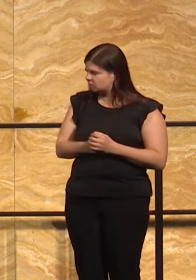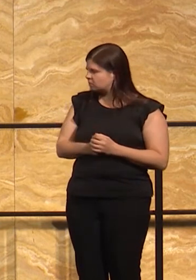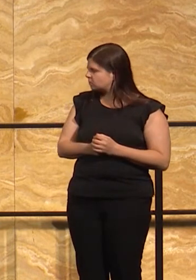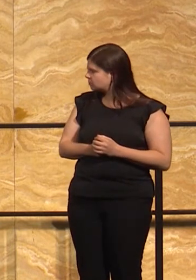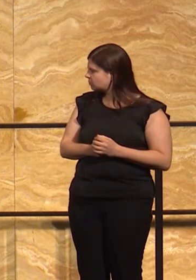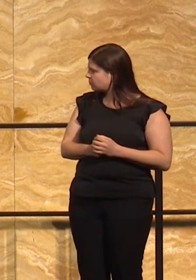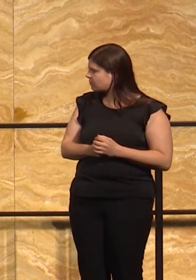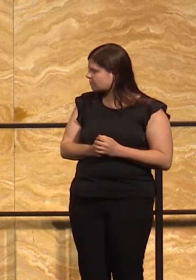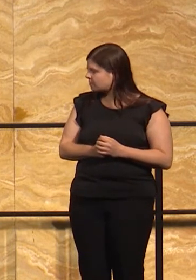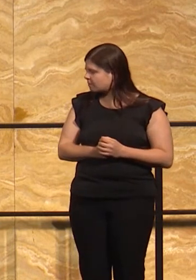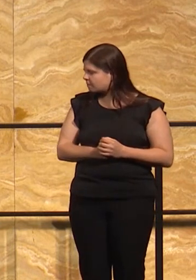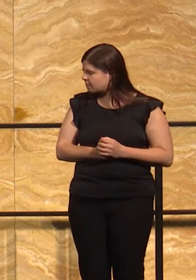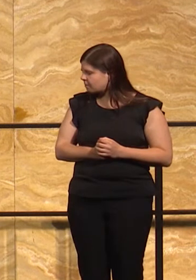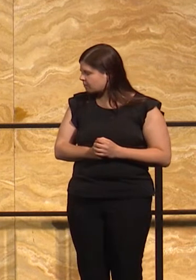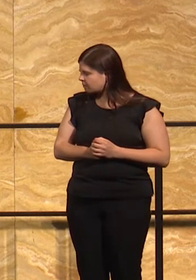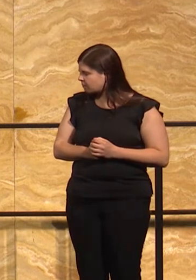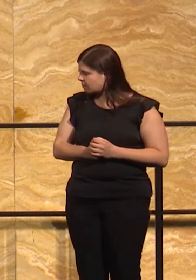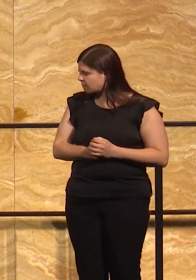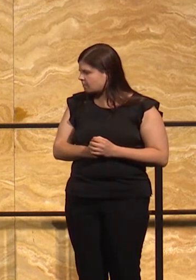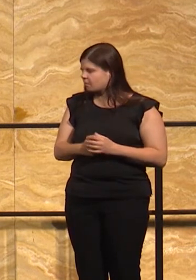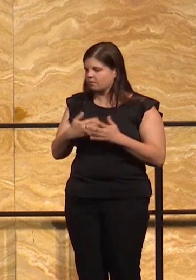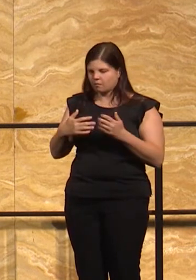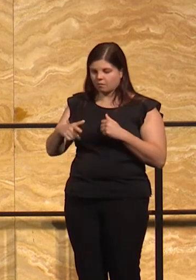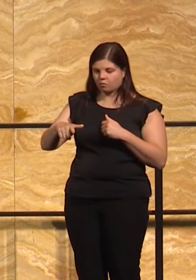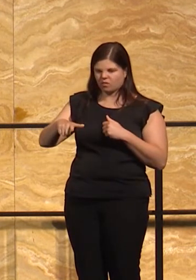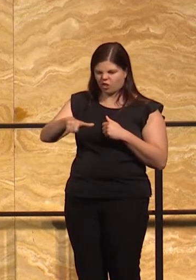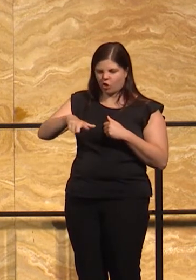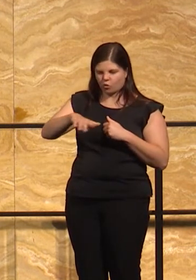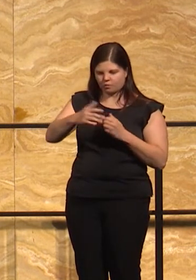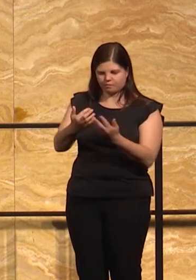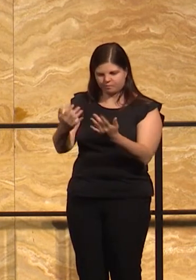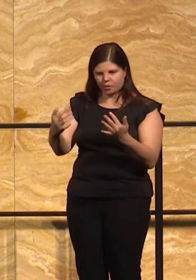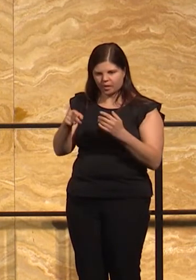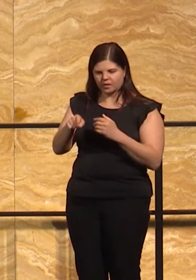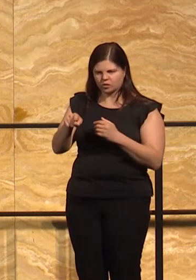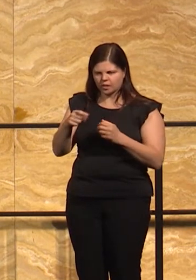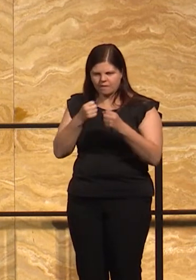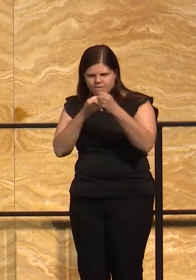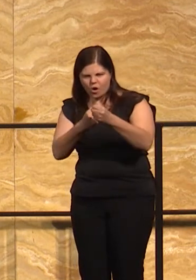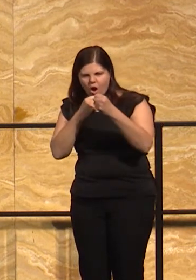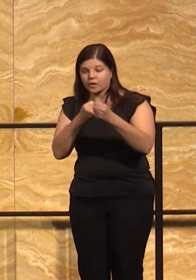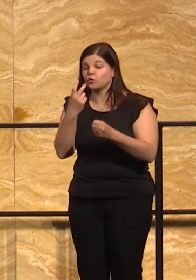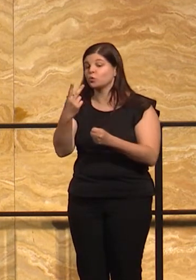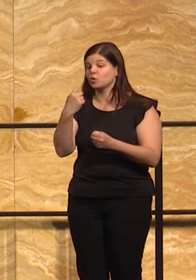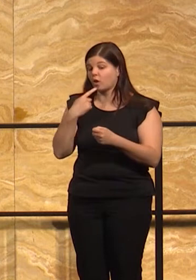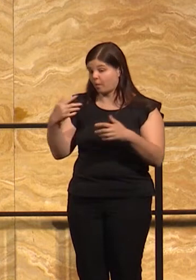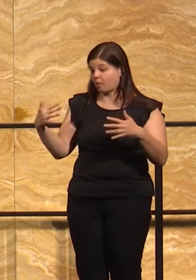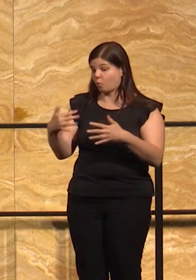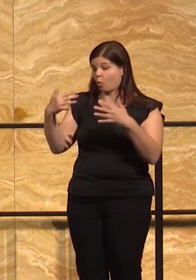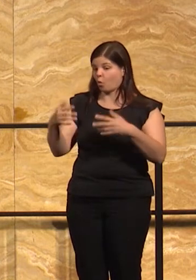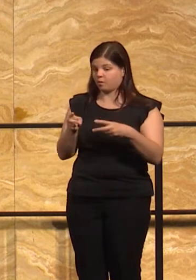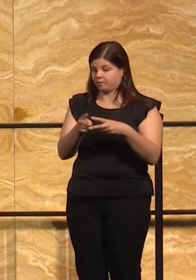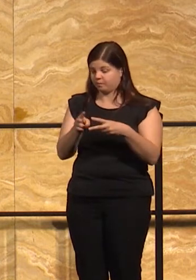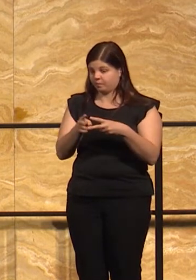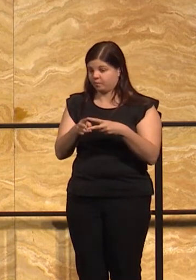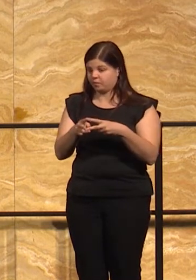crux of that matter is local populations are fighting two kinds of battles. Battles